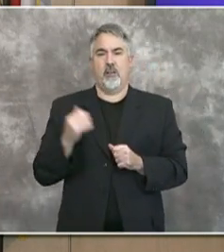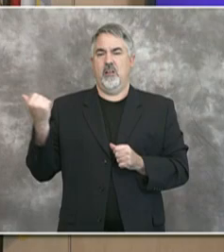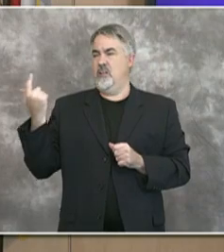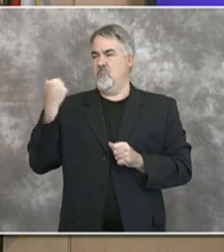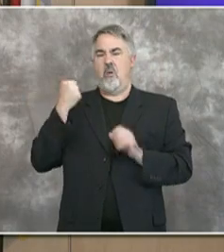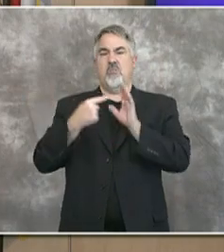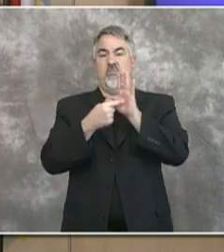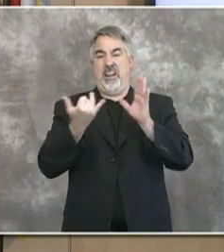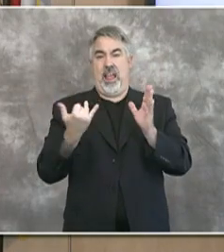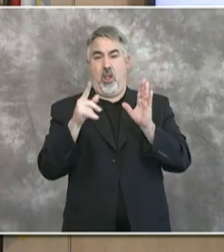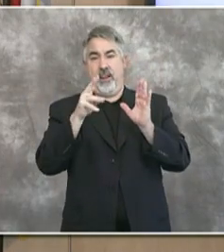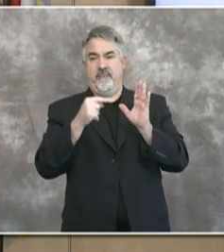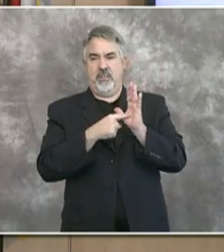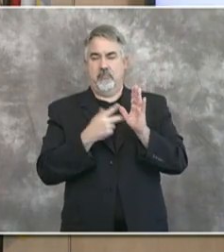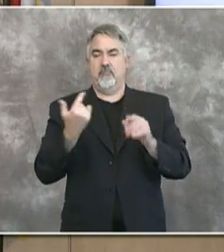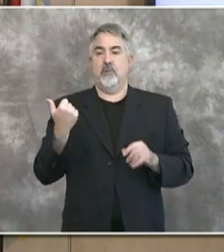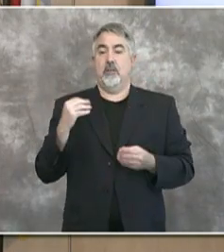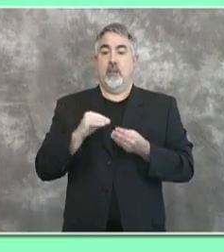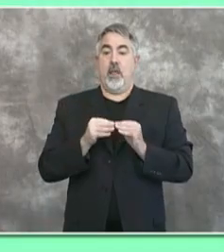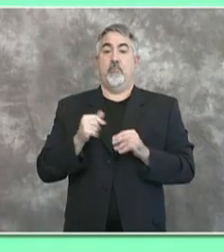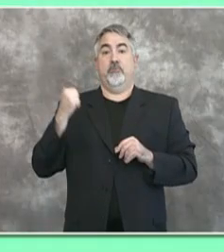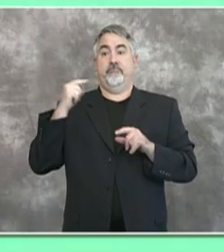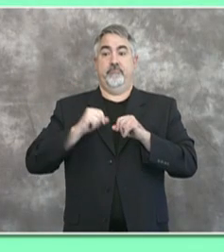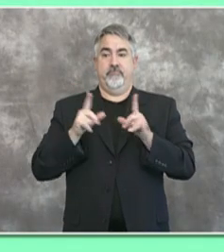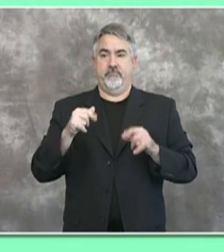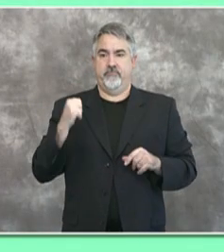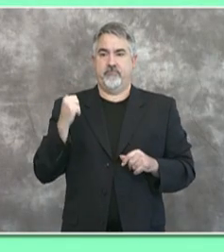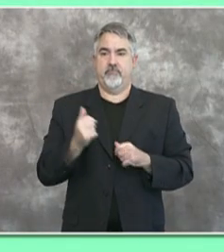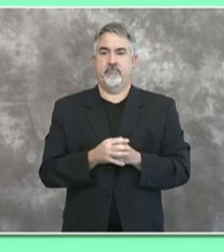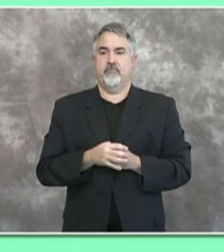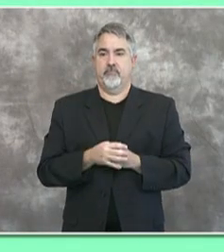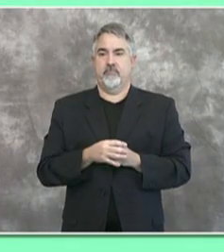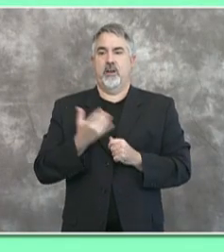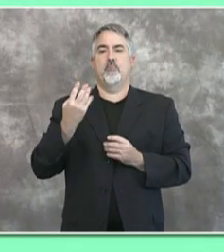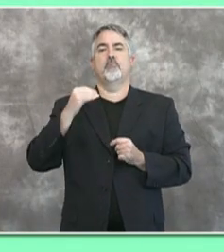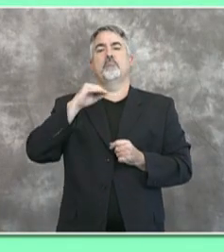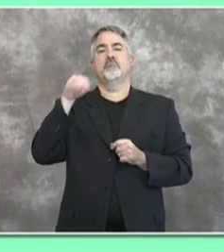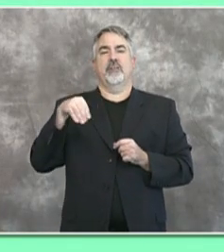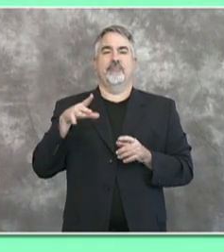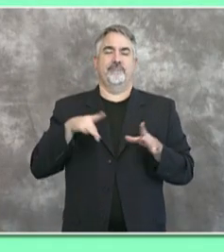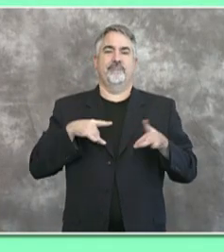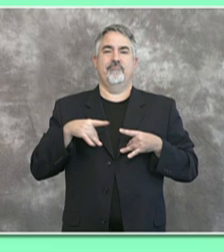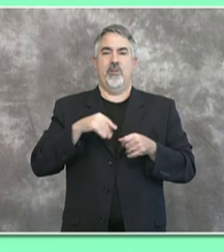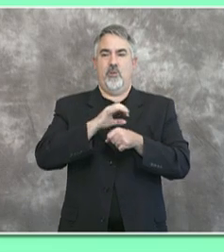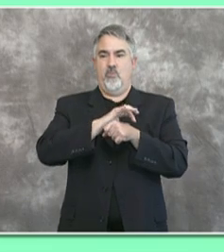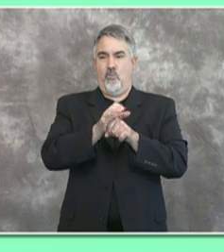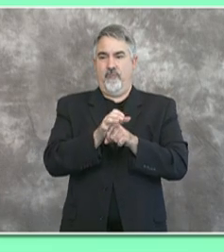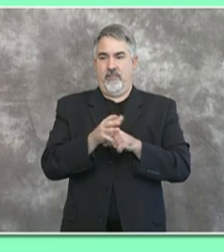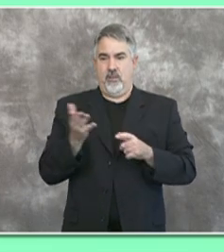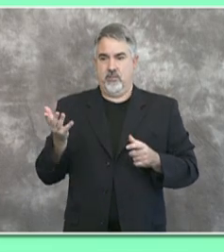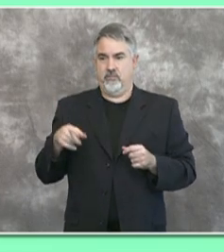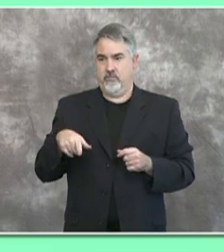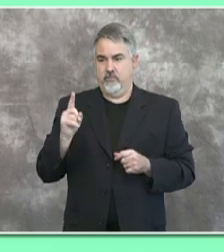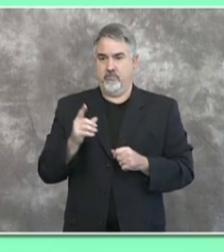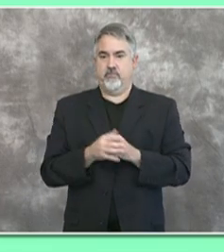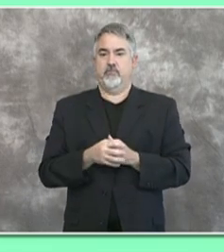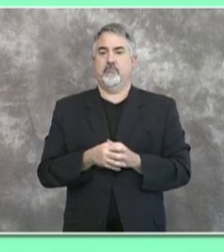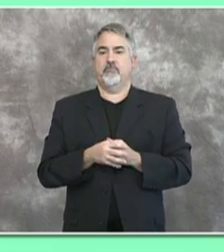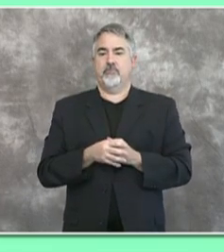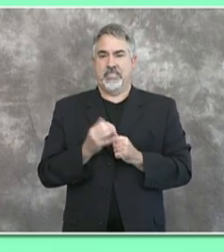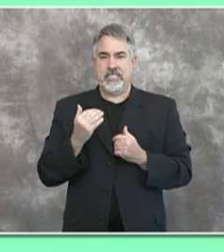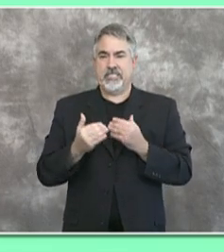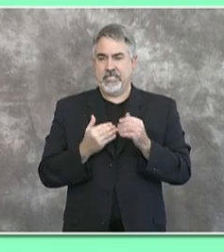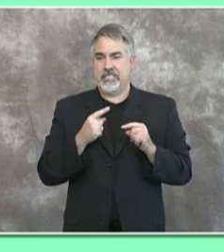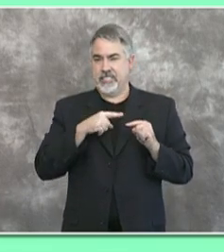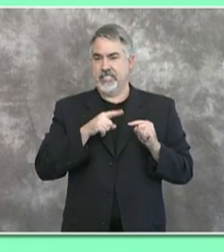first chart of the day. It is a lot of information, and so I ask for your patience as we walk through what